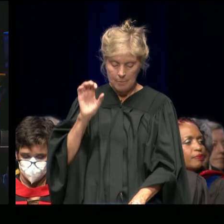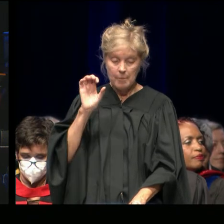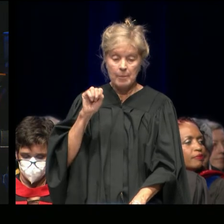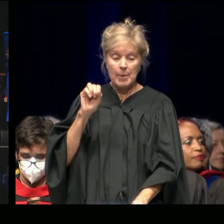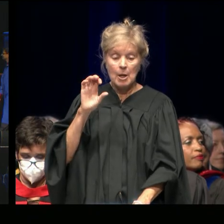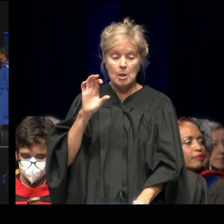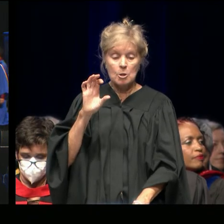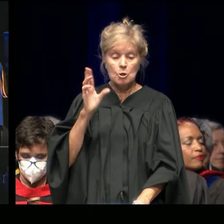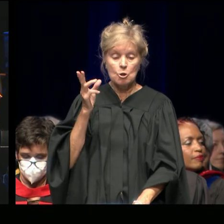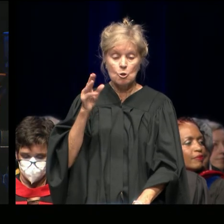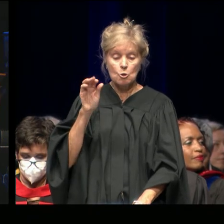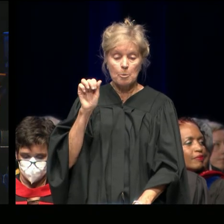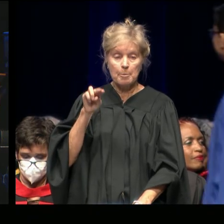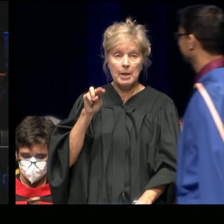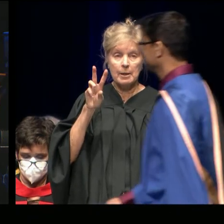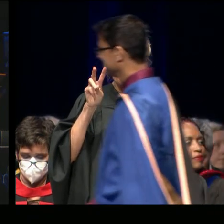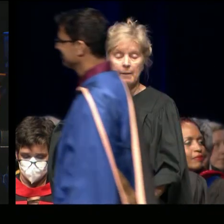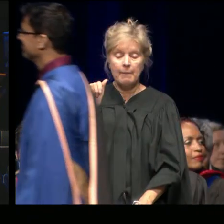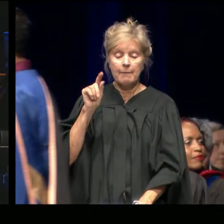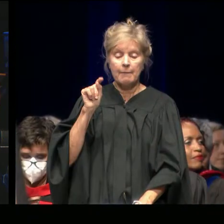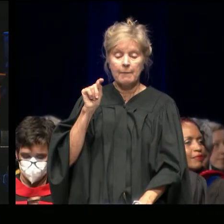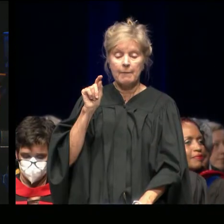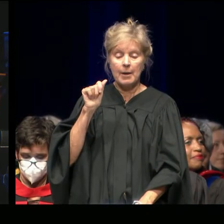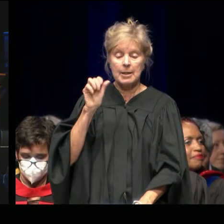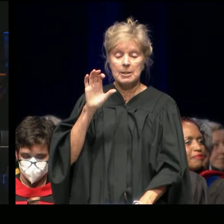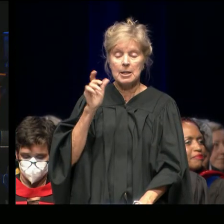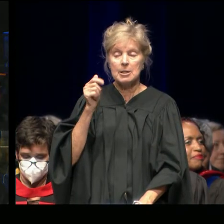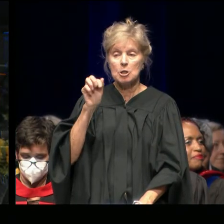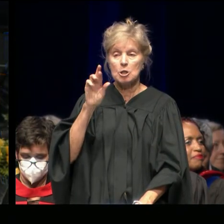Shuman Bhattacharya with distinction.